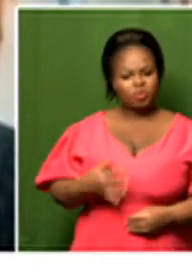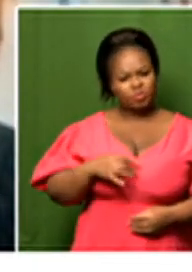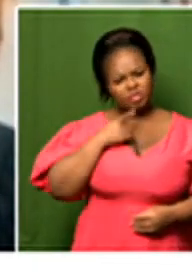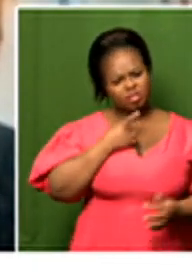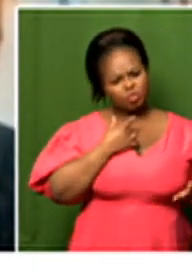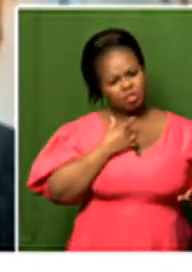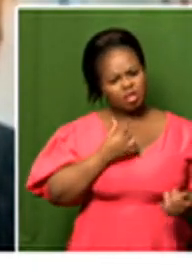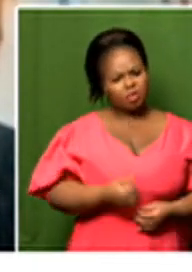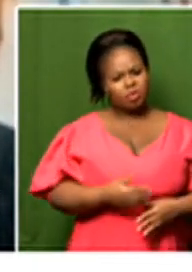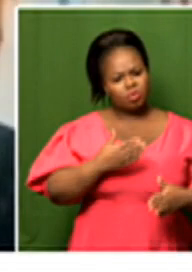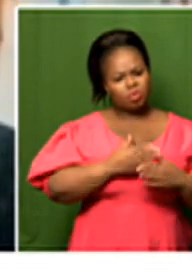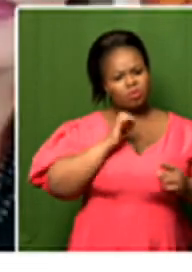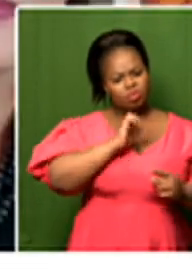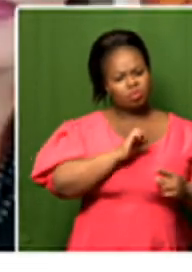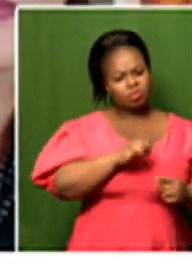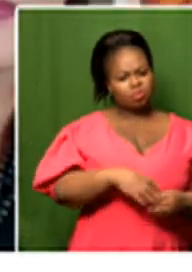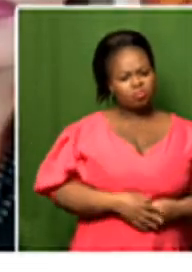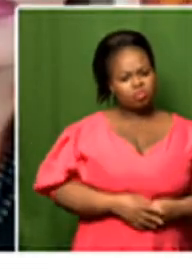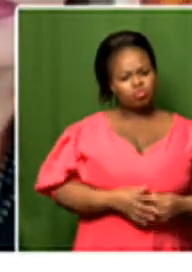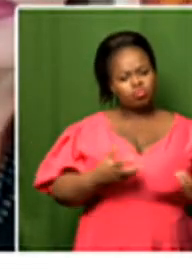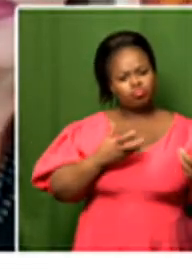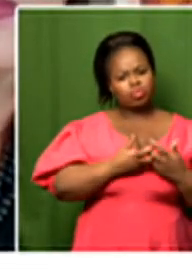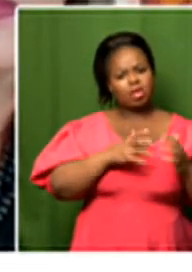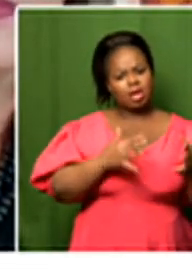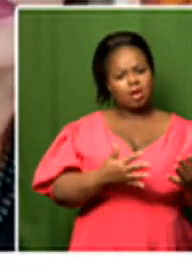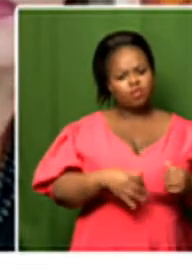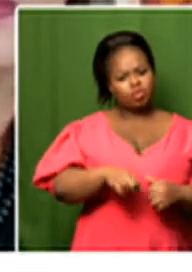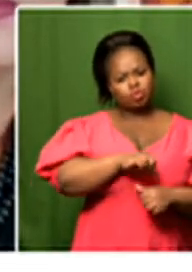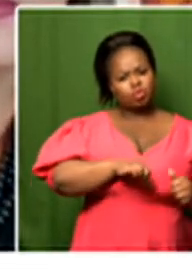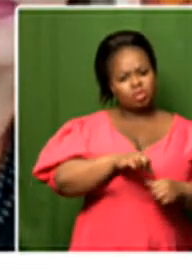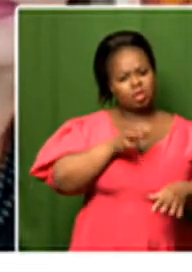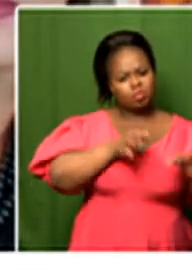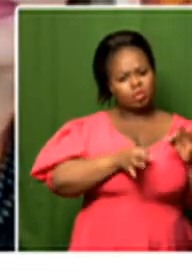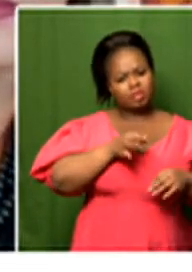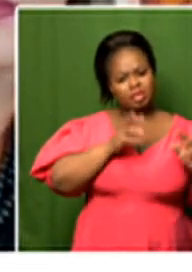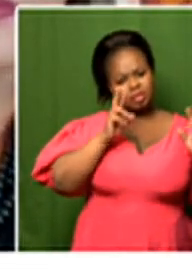Lee, how does your work comment on the current social and political issues?